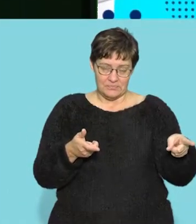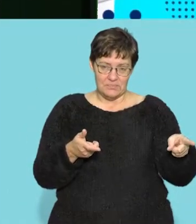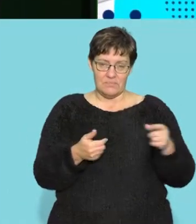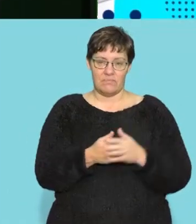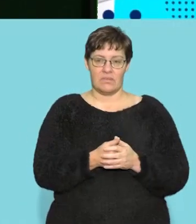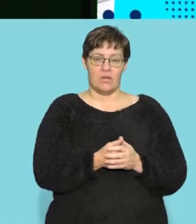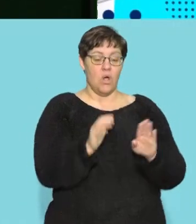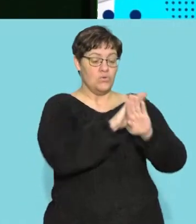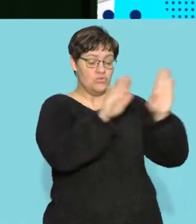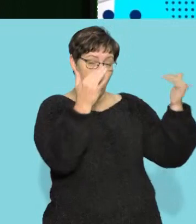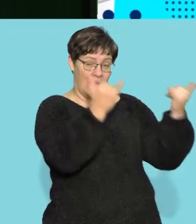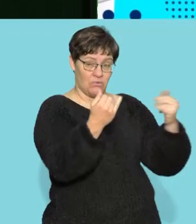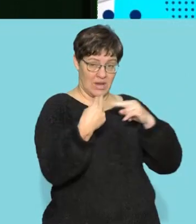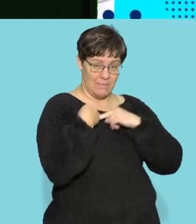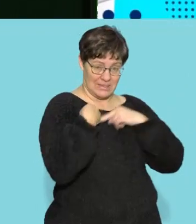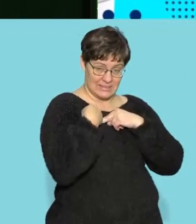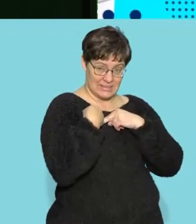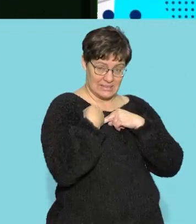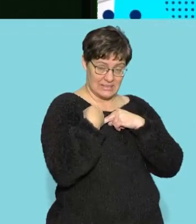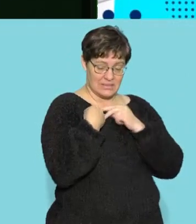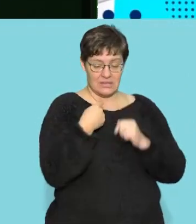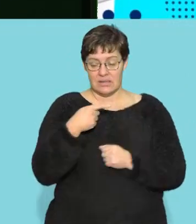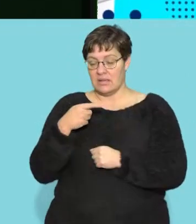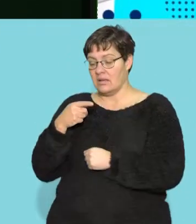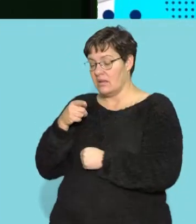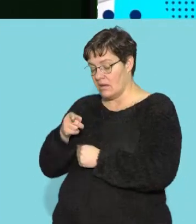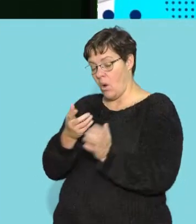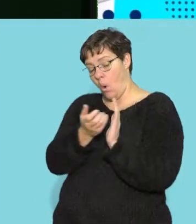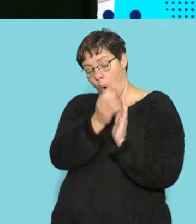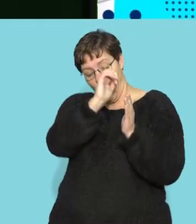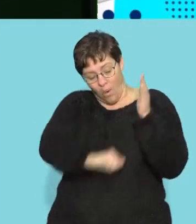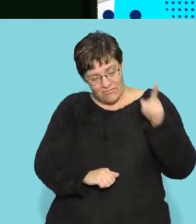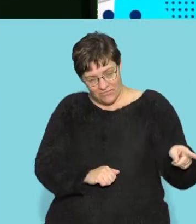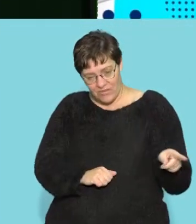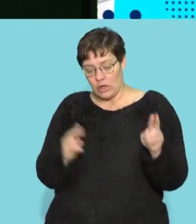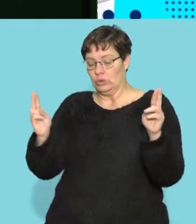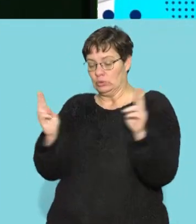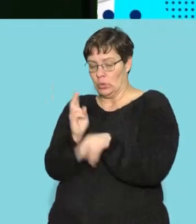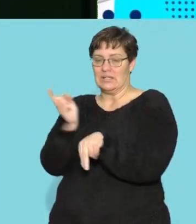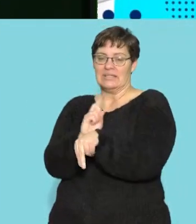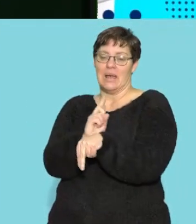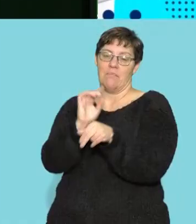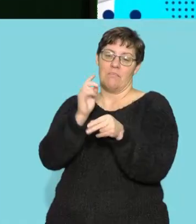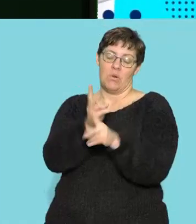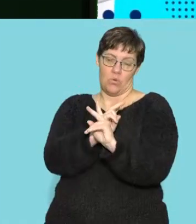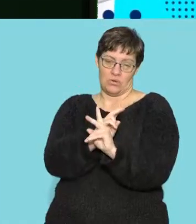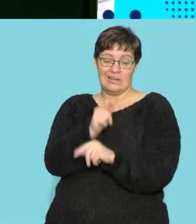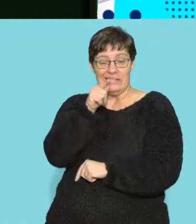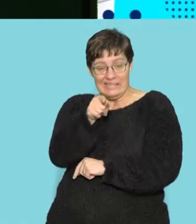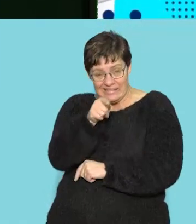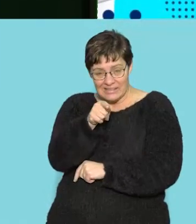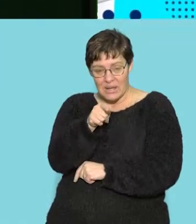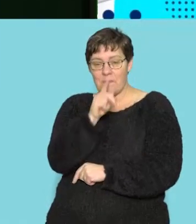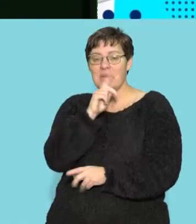Separate your non-current liability from it, remove the short-term loan, that portion of the loan